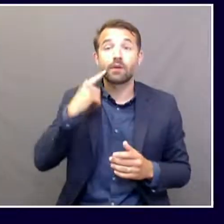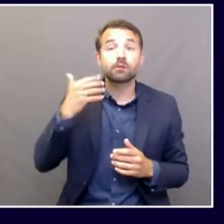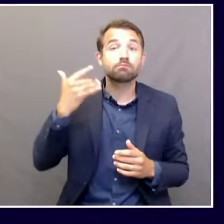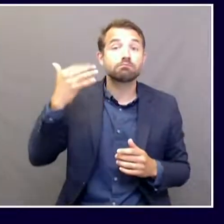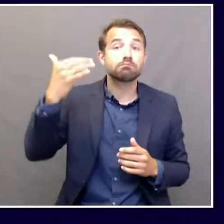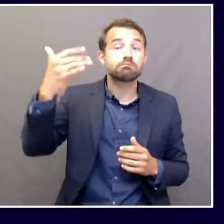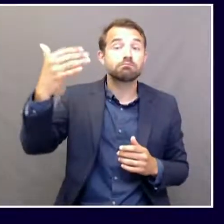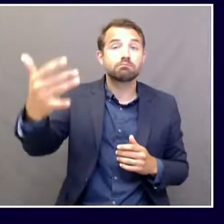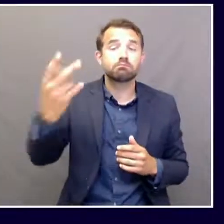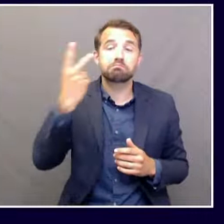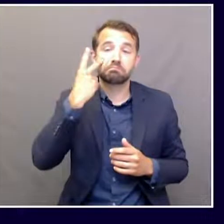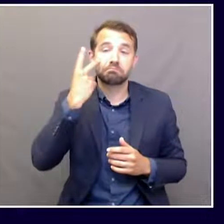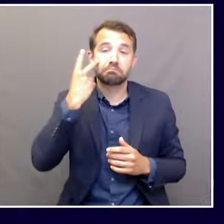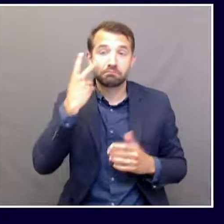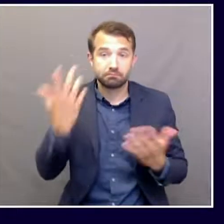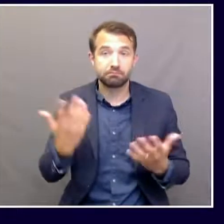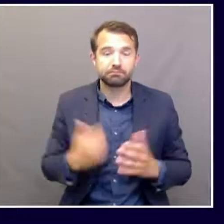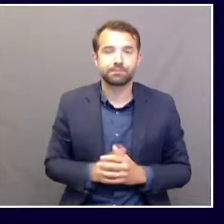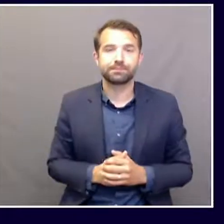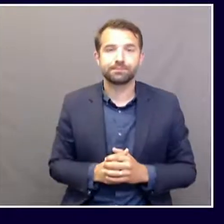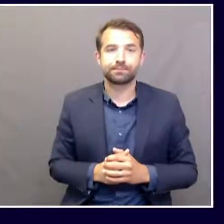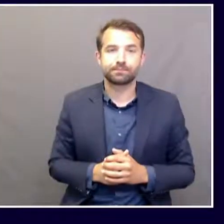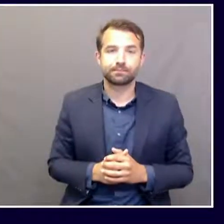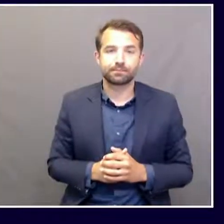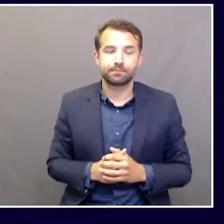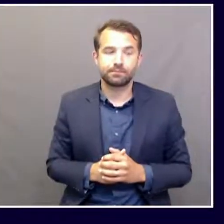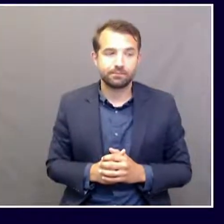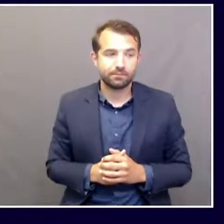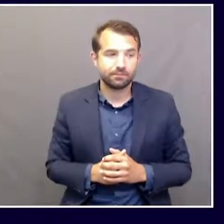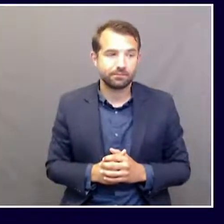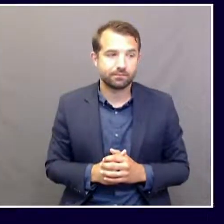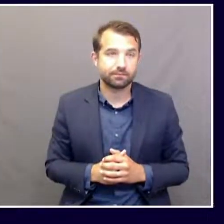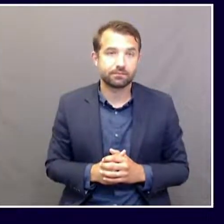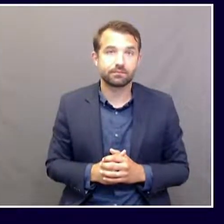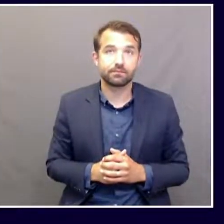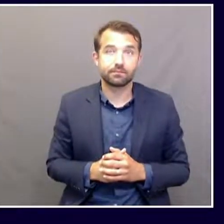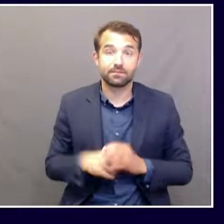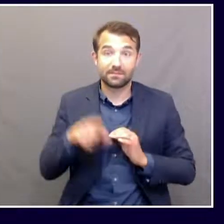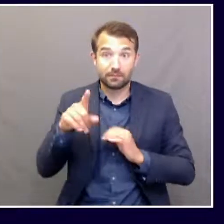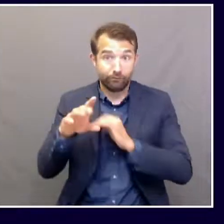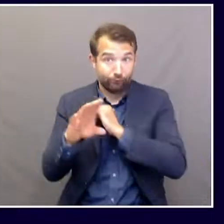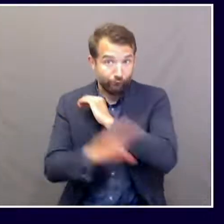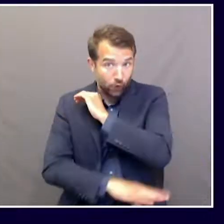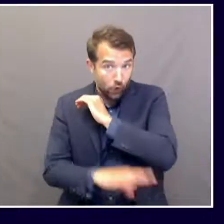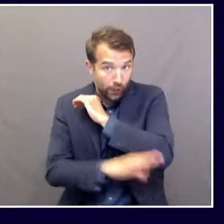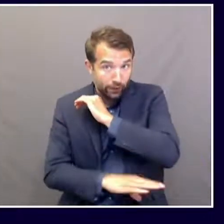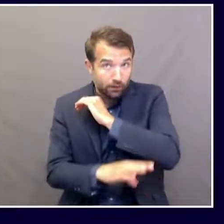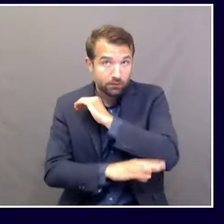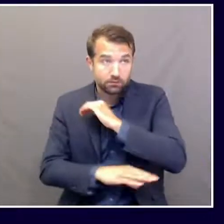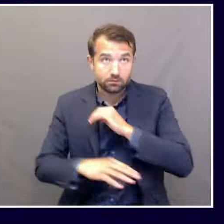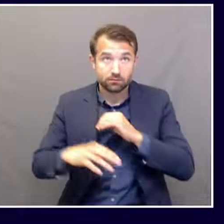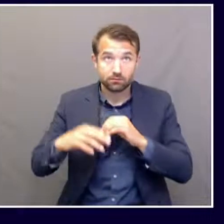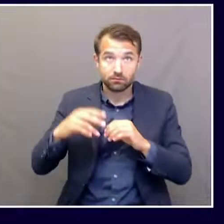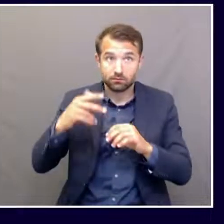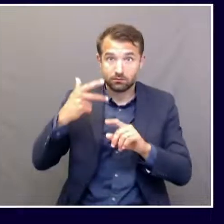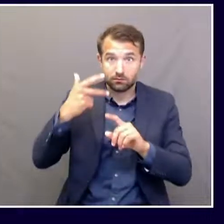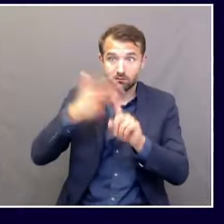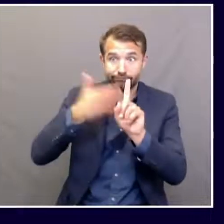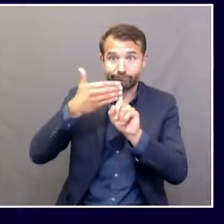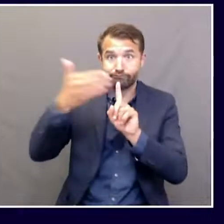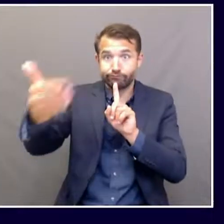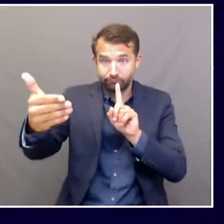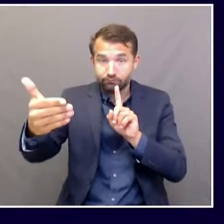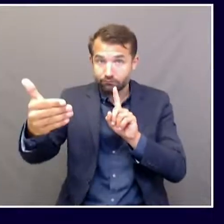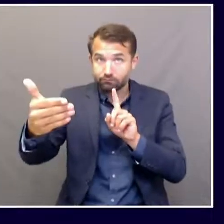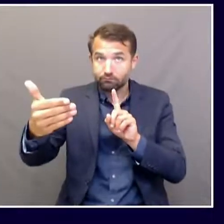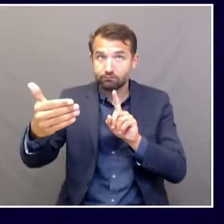vaccinated, people wear masks. So in the fall, 3 months from now, pool testing coupled with vaccination rates